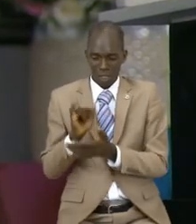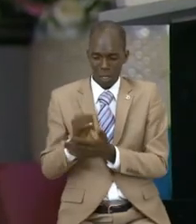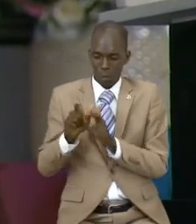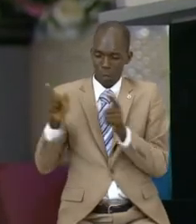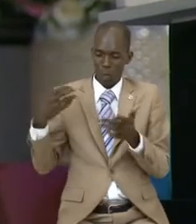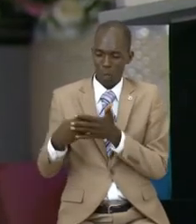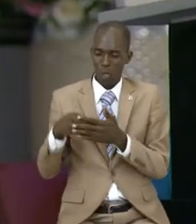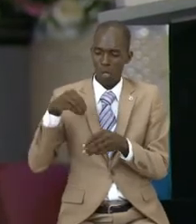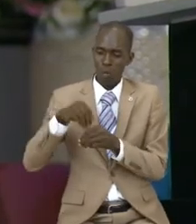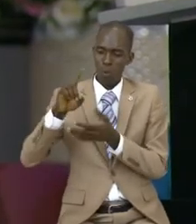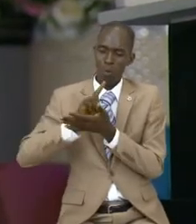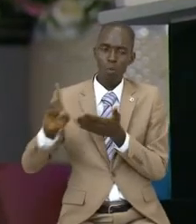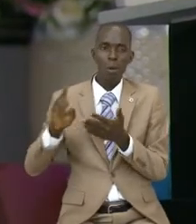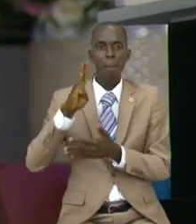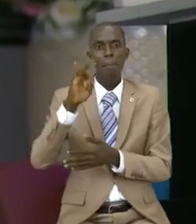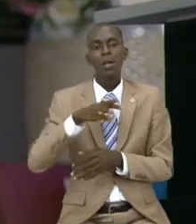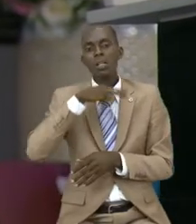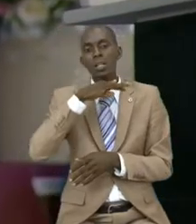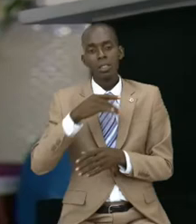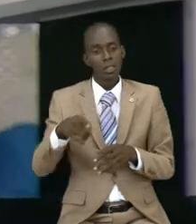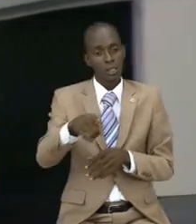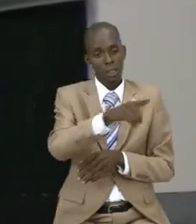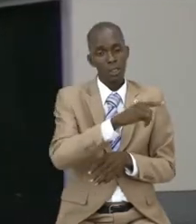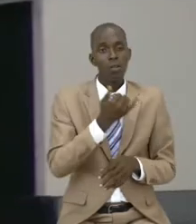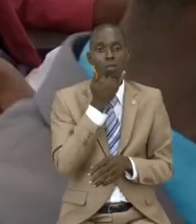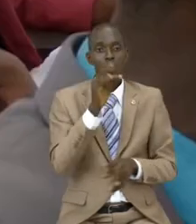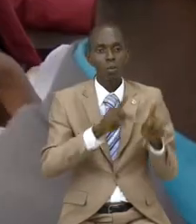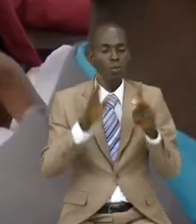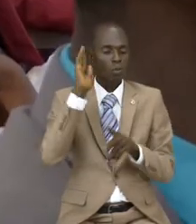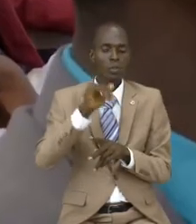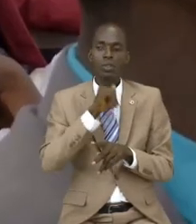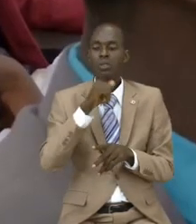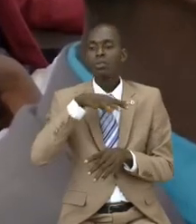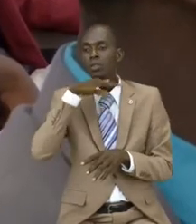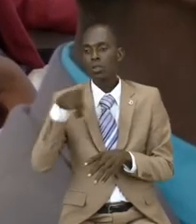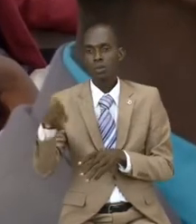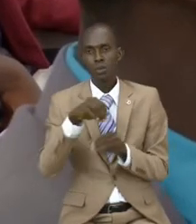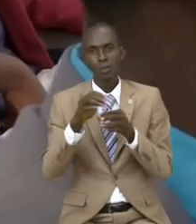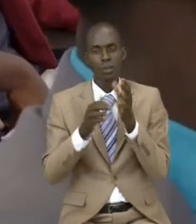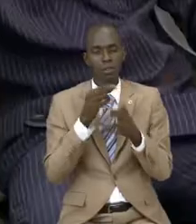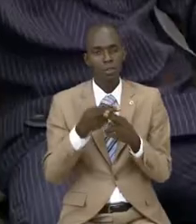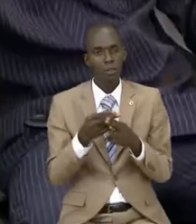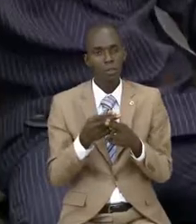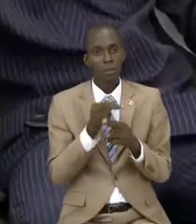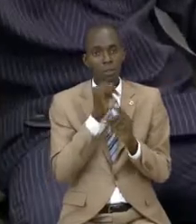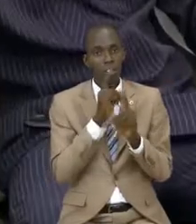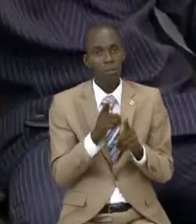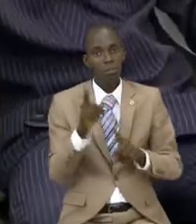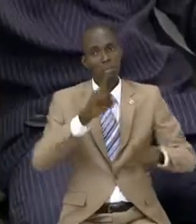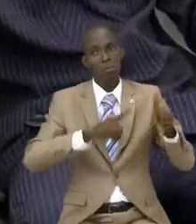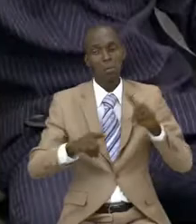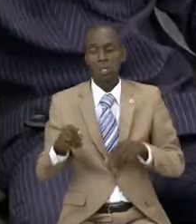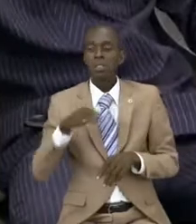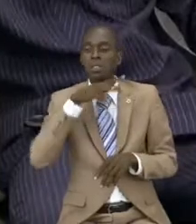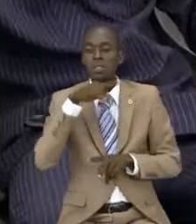By corruption, they will not corrupt you. Okay, they will not corrupt me. I said